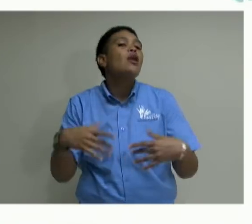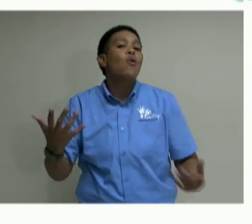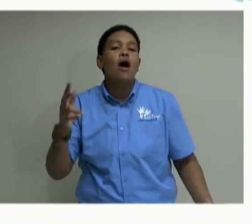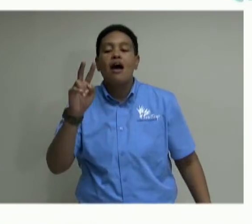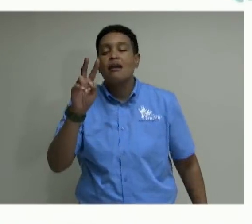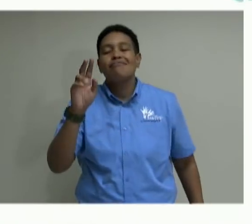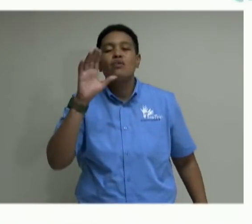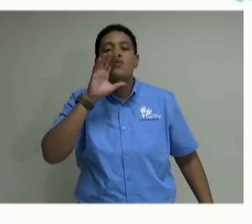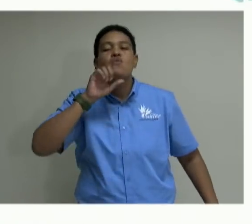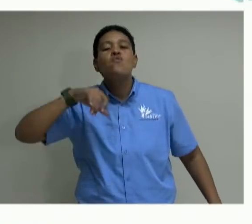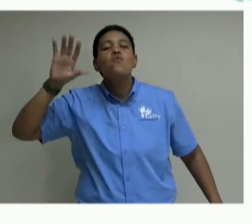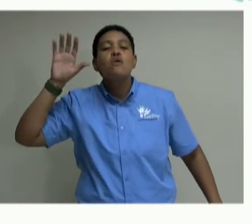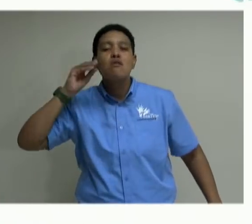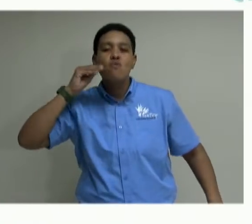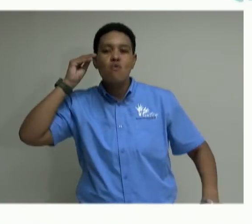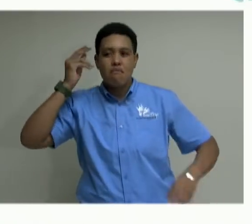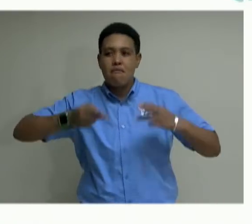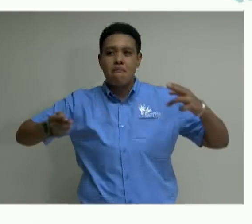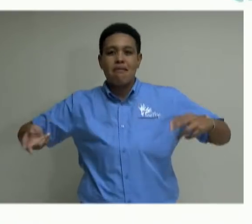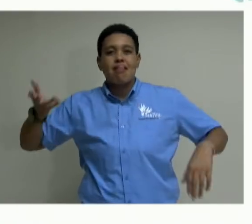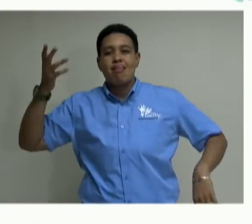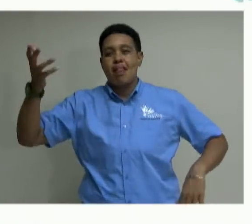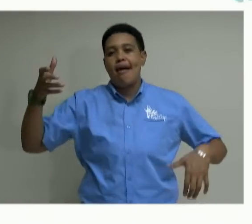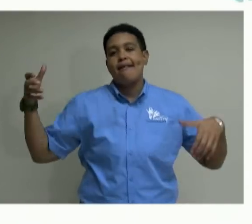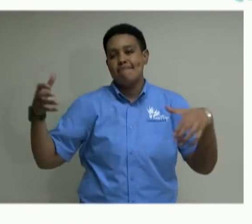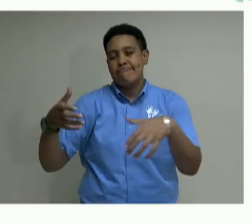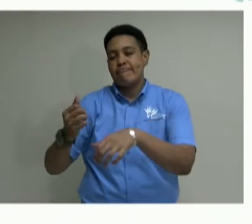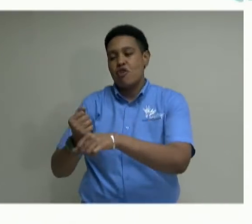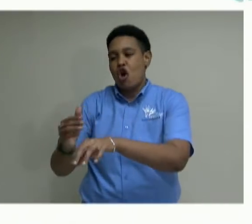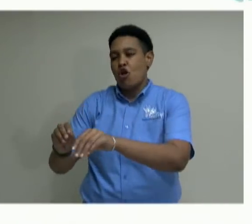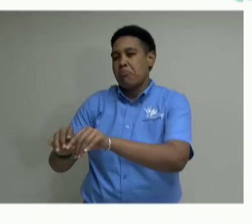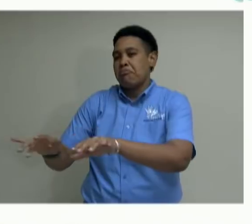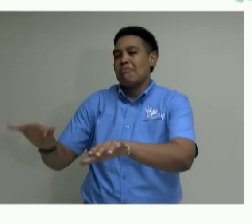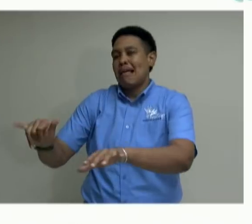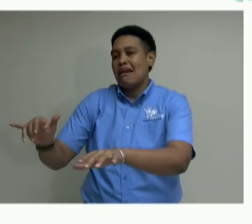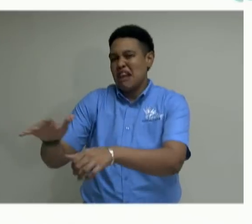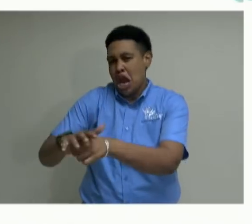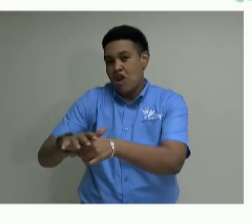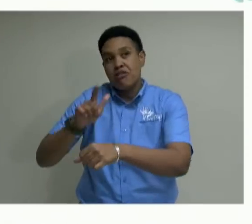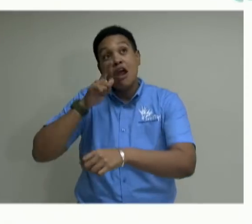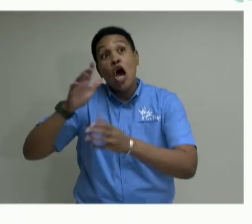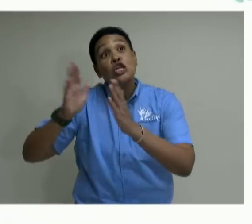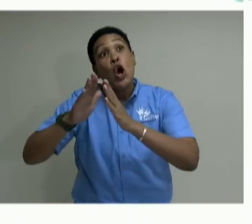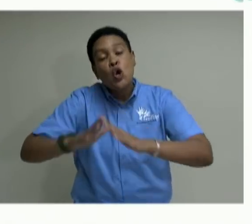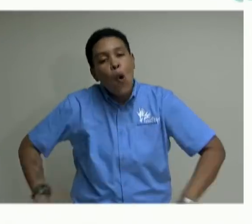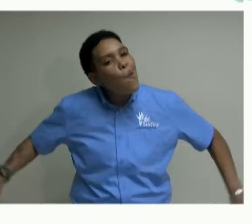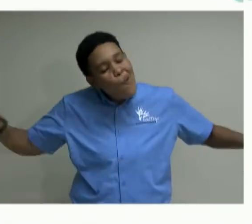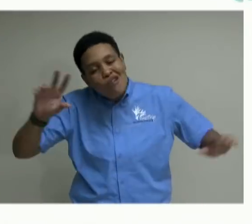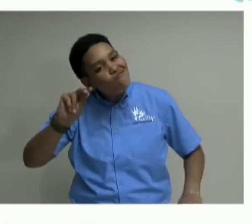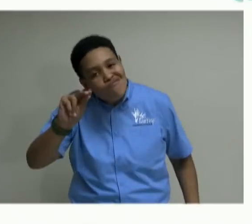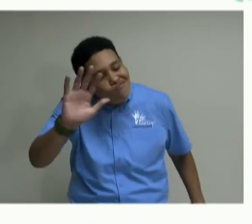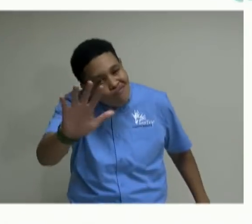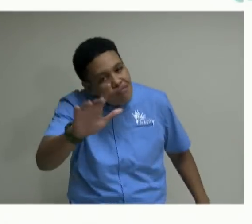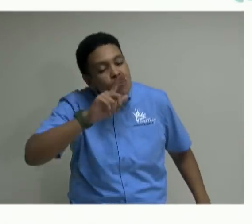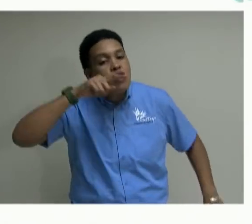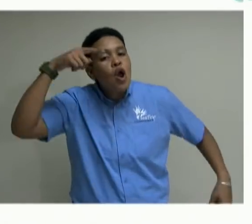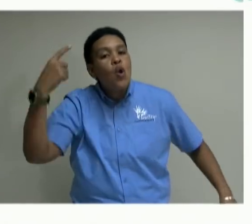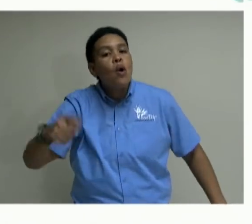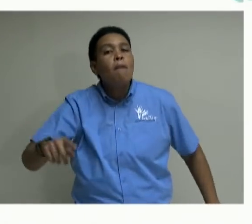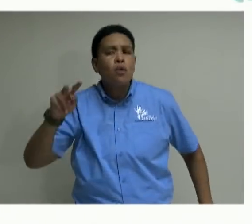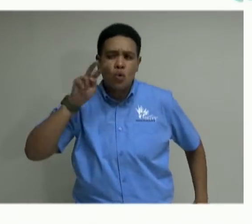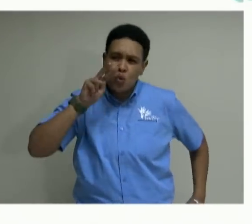the recent cluster in the home that we had. Also, we need to take a closer look at what's happening in Franklin